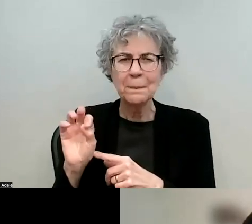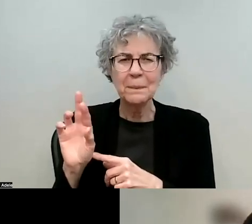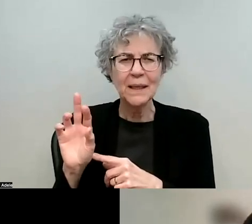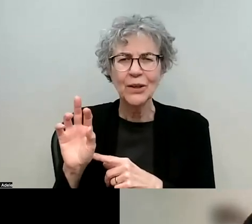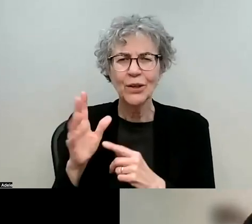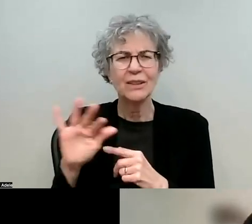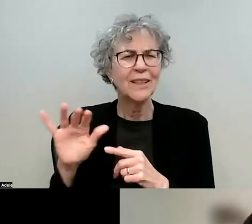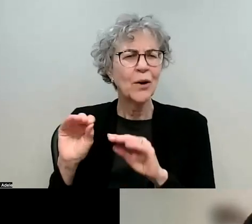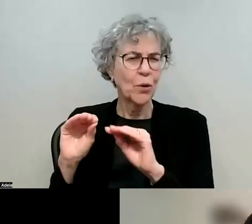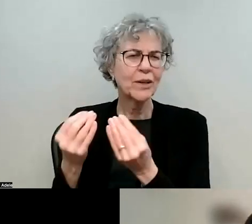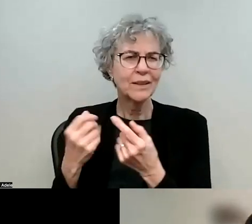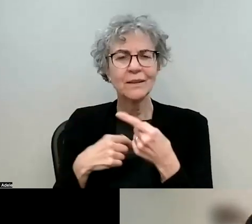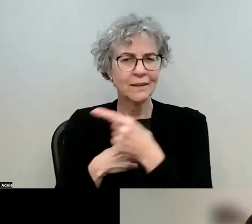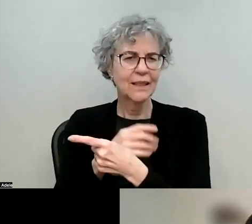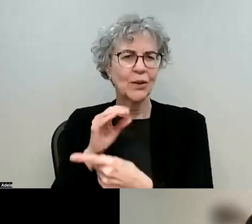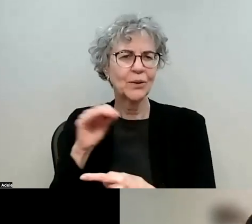Ottawa as well, so.